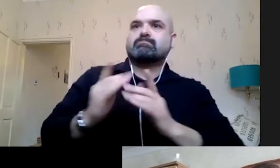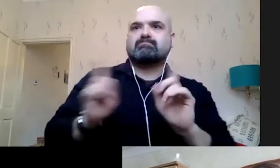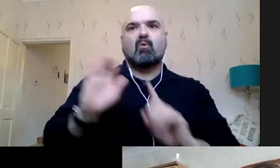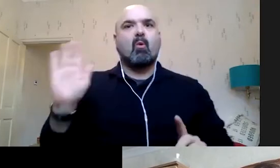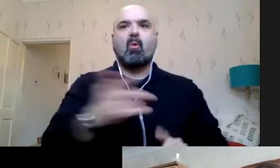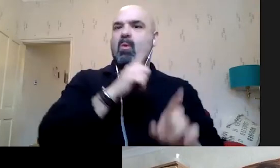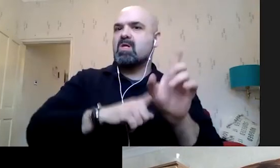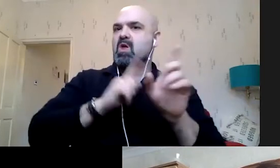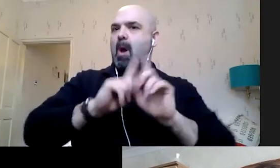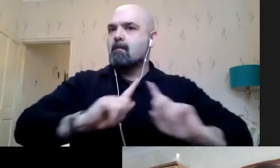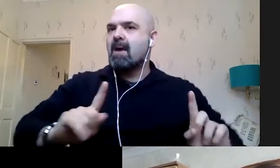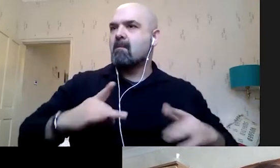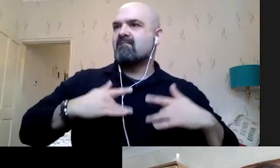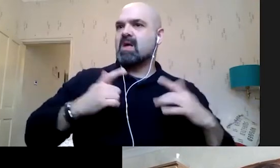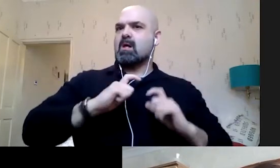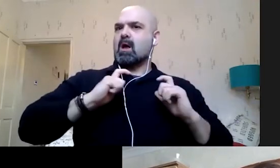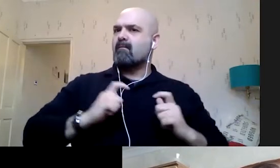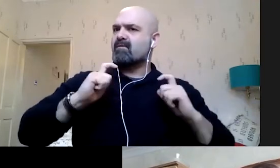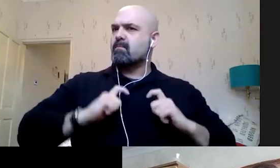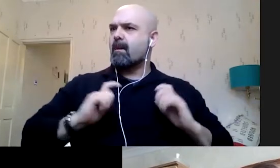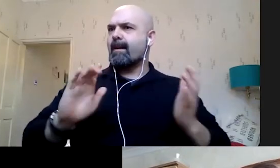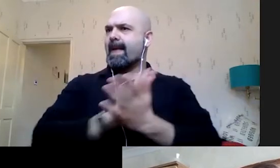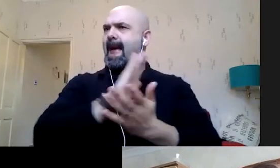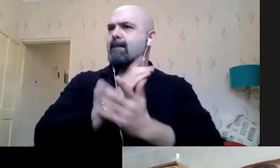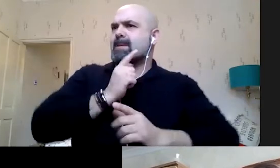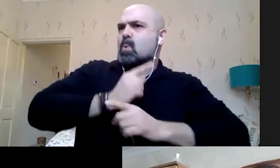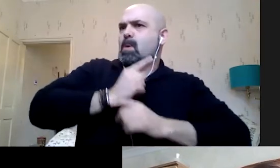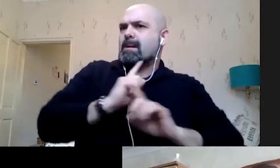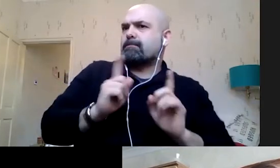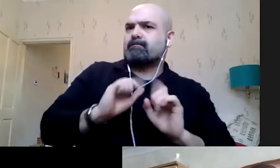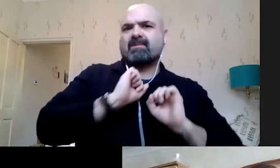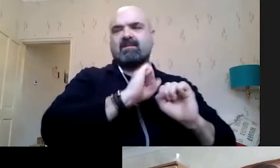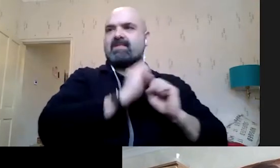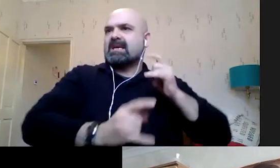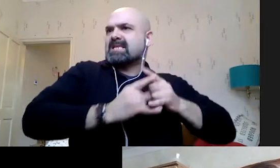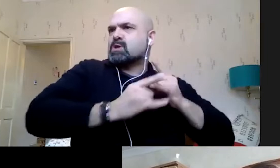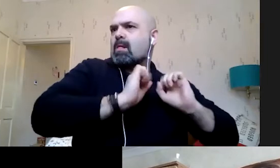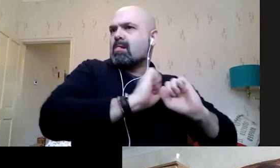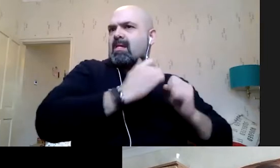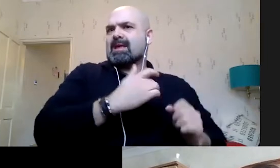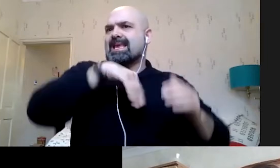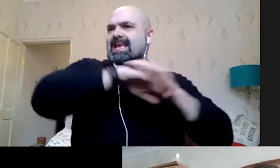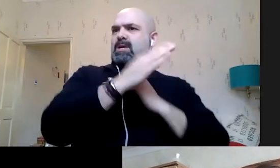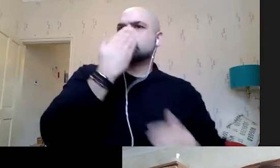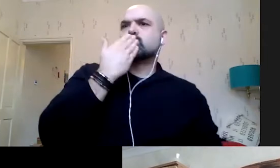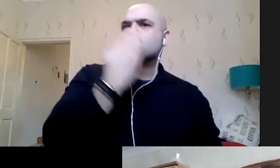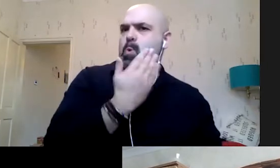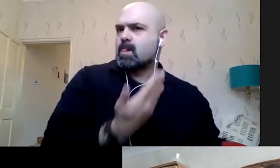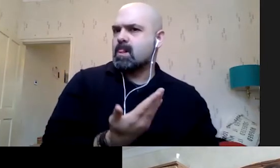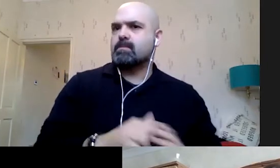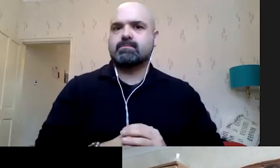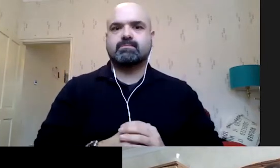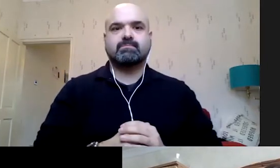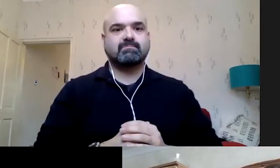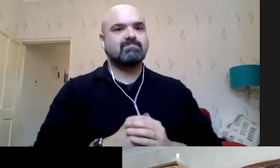young people feel comfortable and happy talking about their sexuality in schools. Yeah,